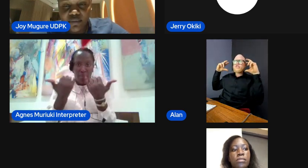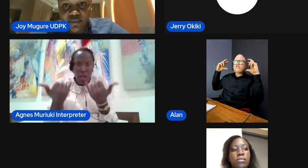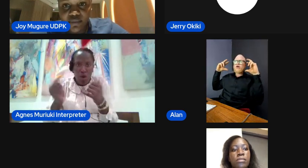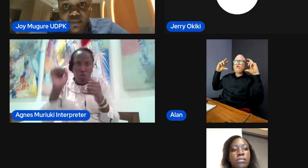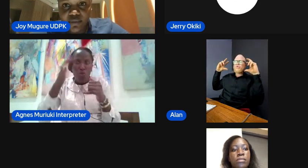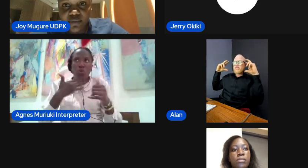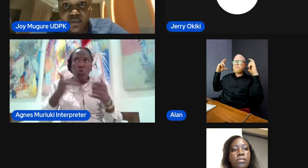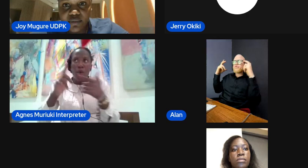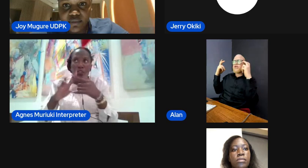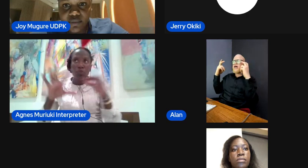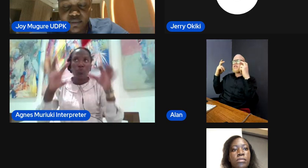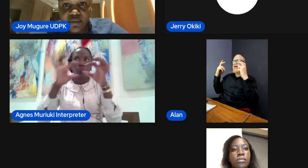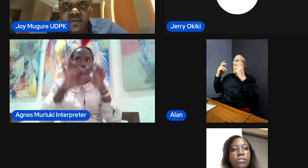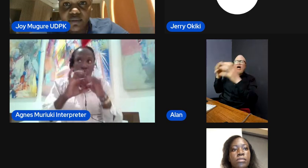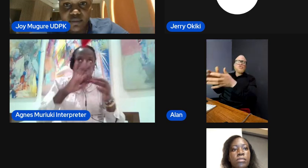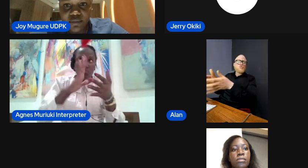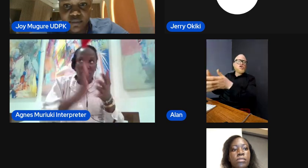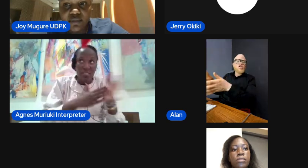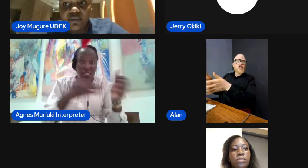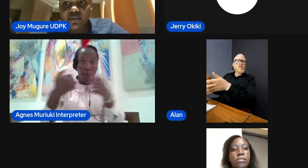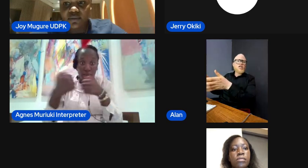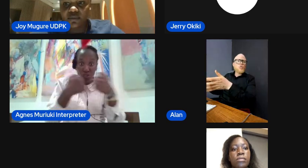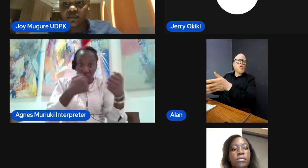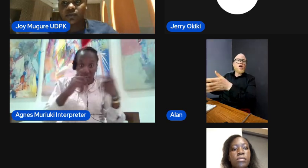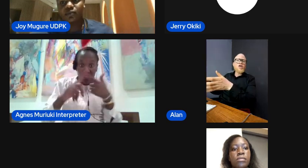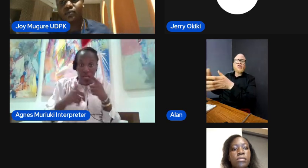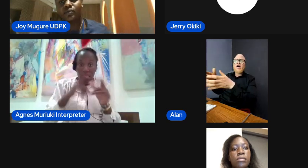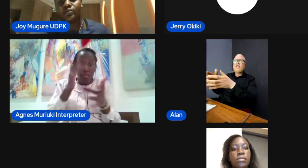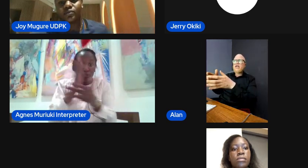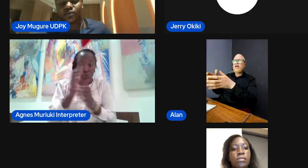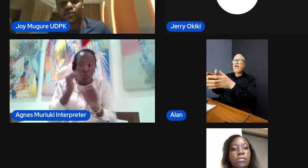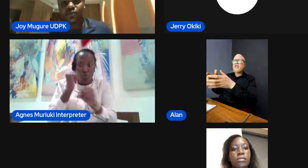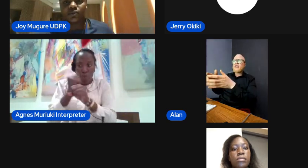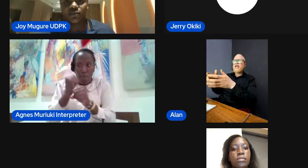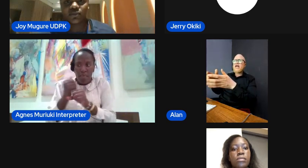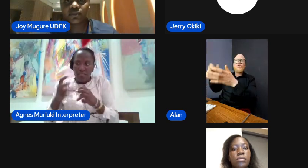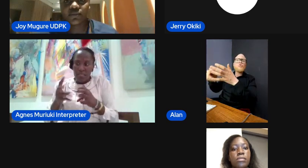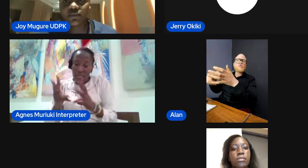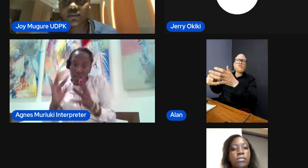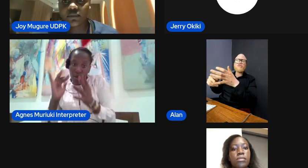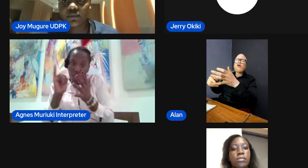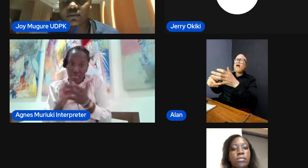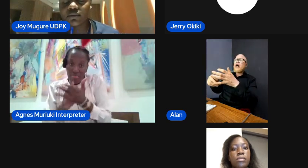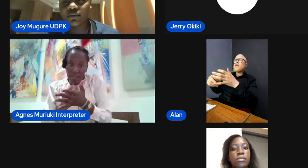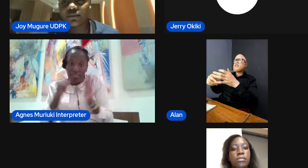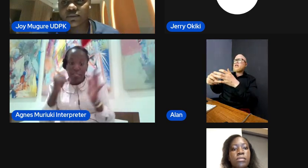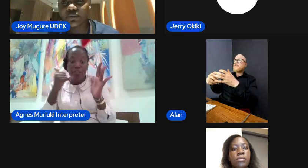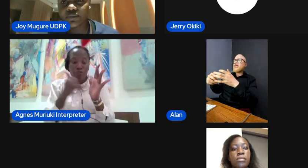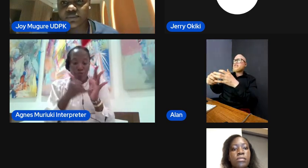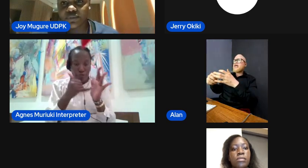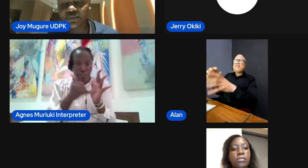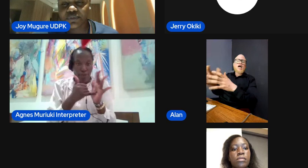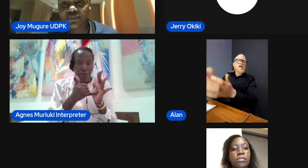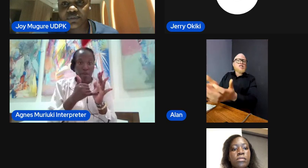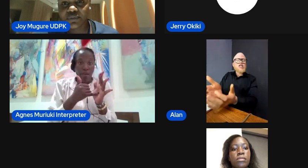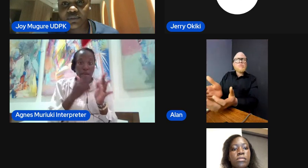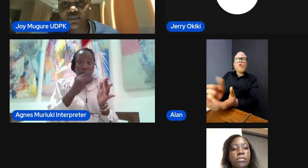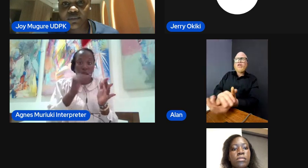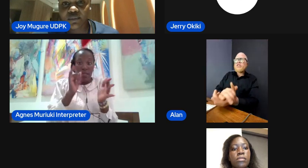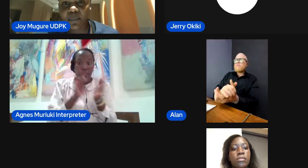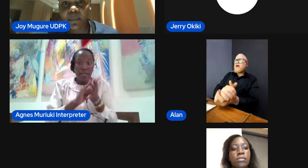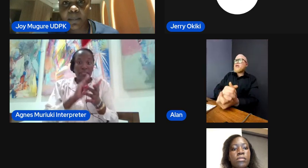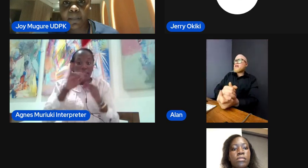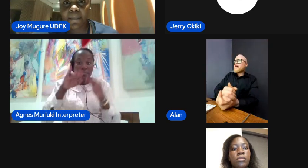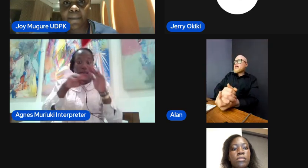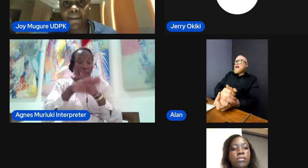you to conceptualize and structure it in a way that is inclusive and that is accessible